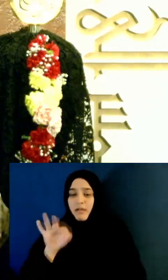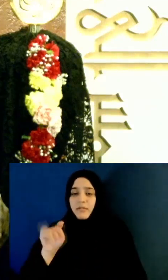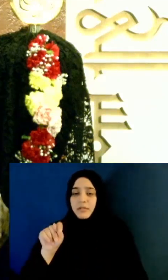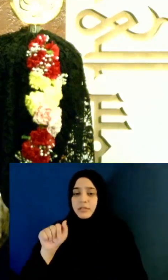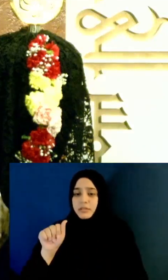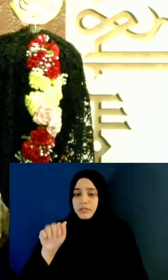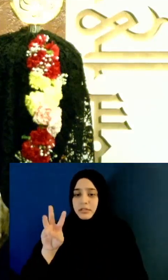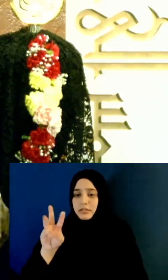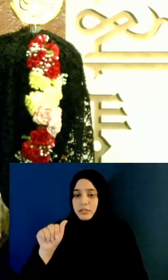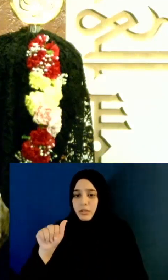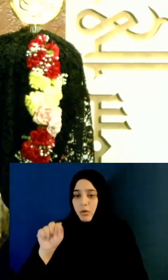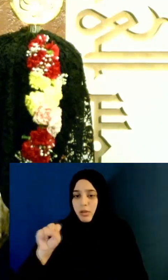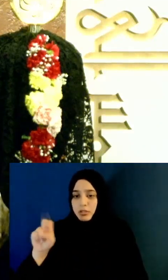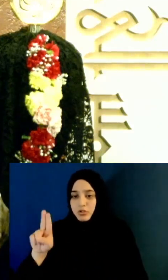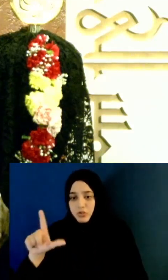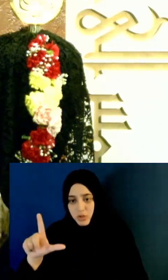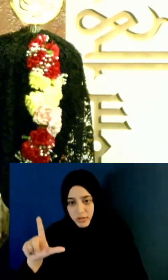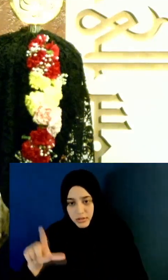Tawassul.